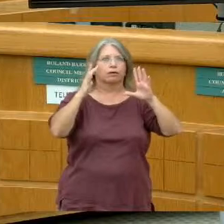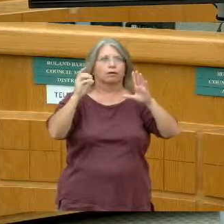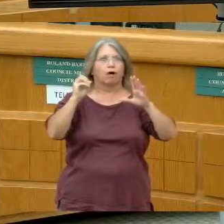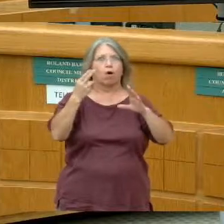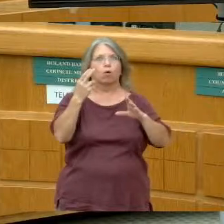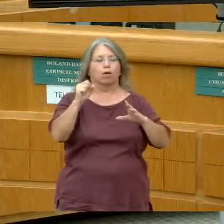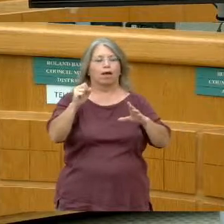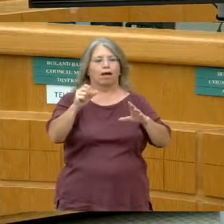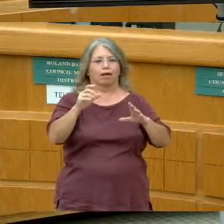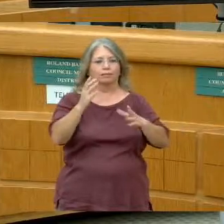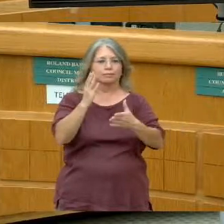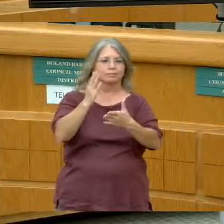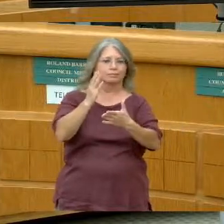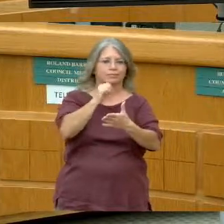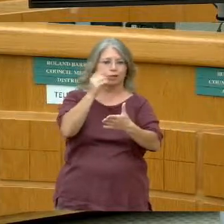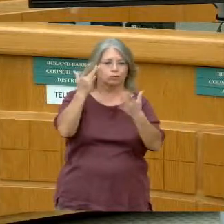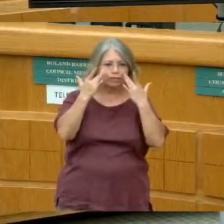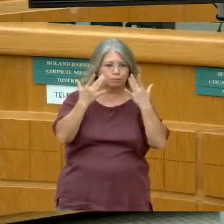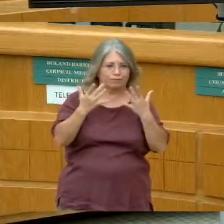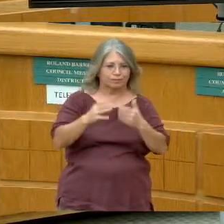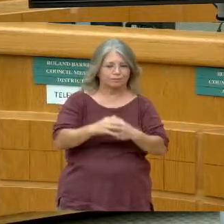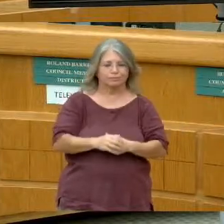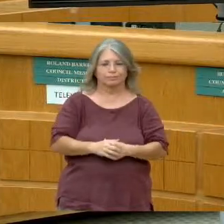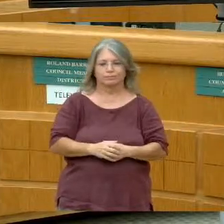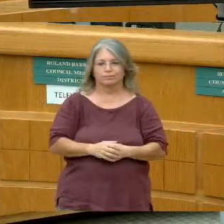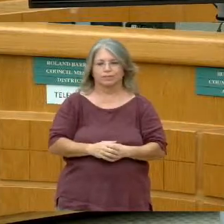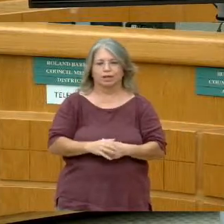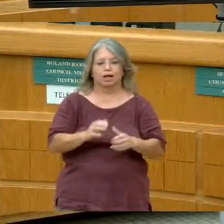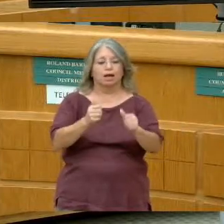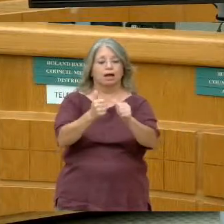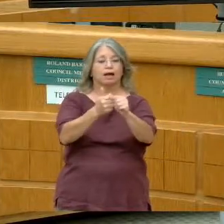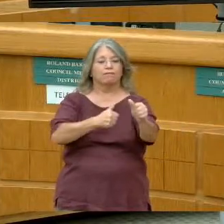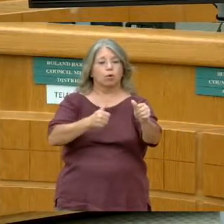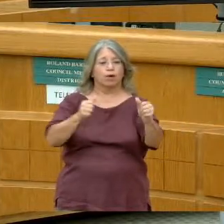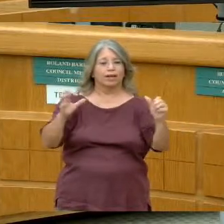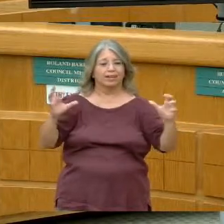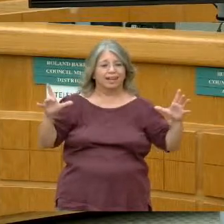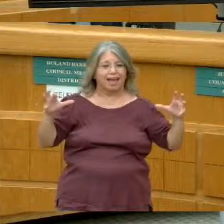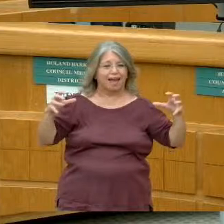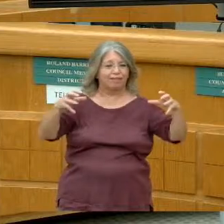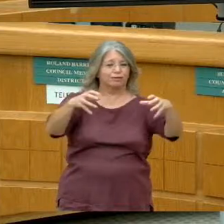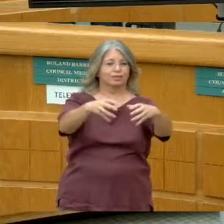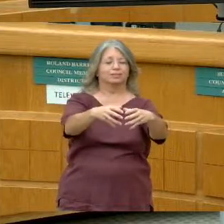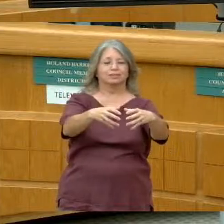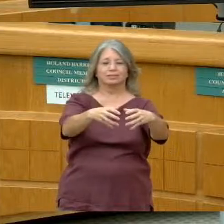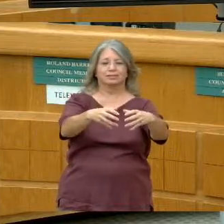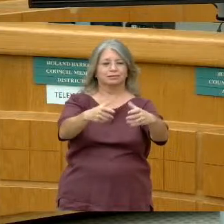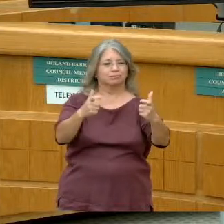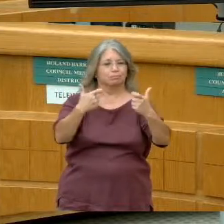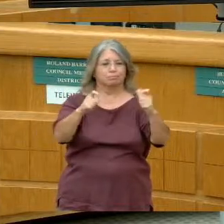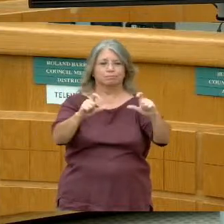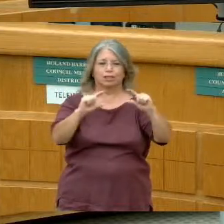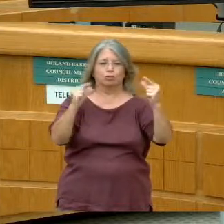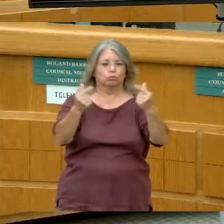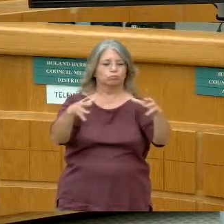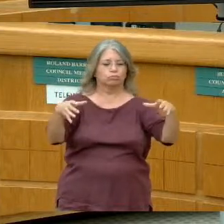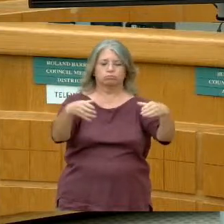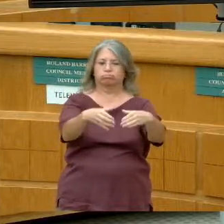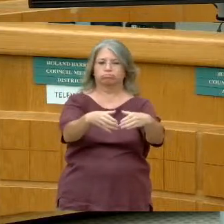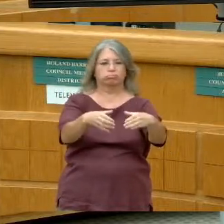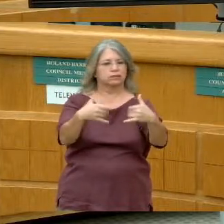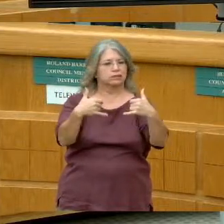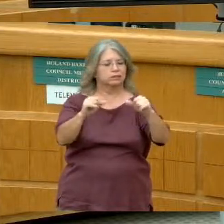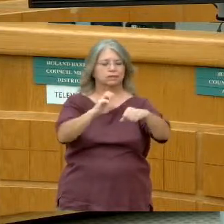So it reminds me. Avoid social gatherings, especially larger ones. There's still a lot of COVID out there. It's not time to have that party